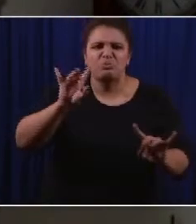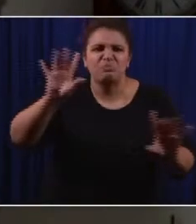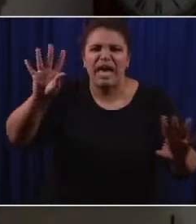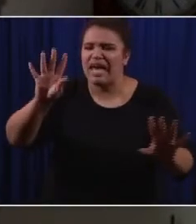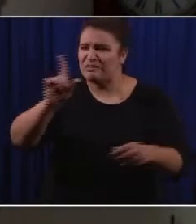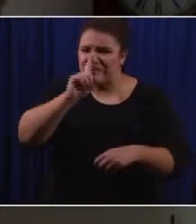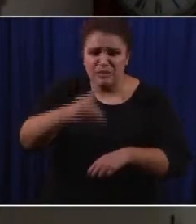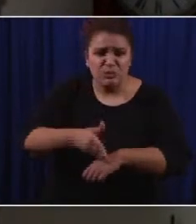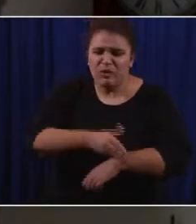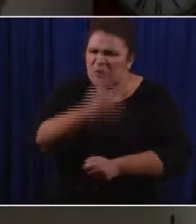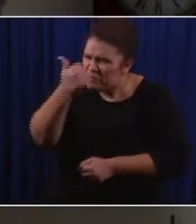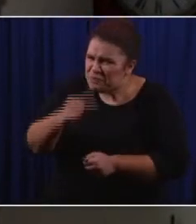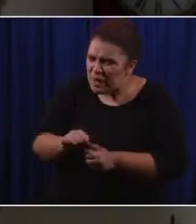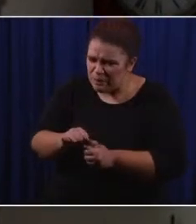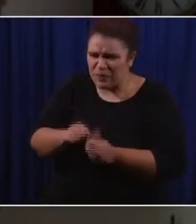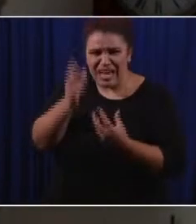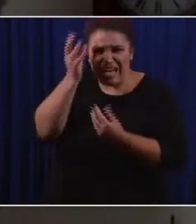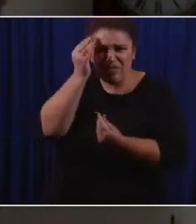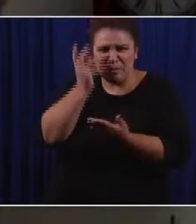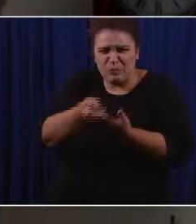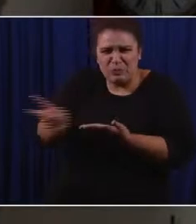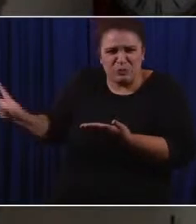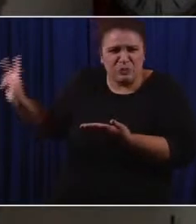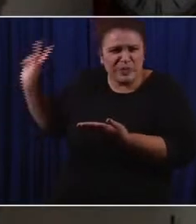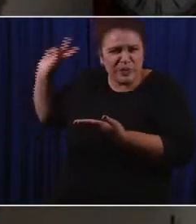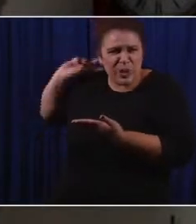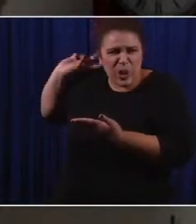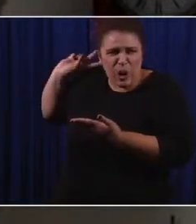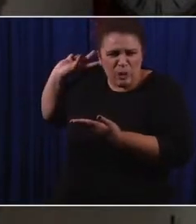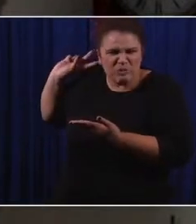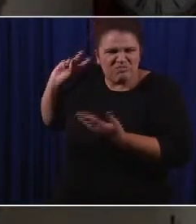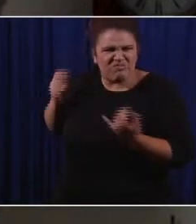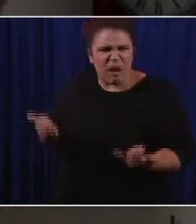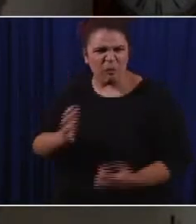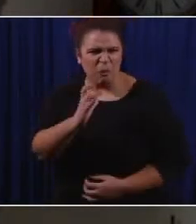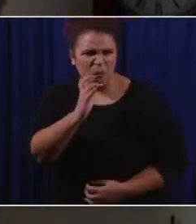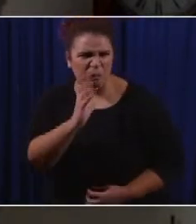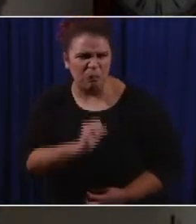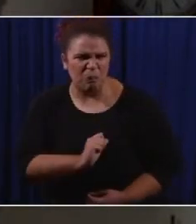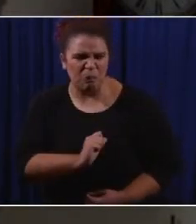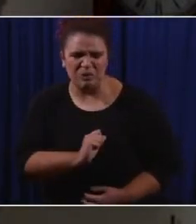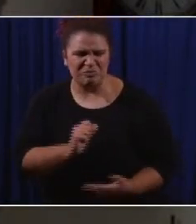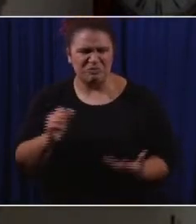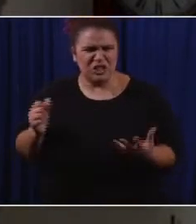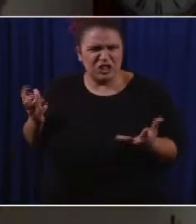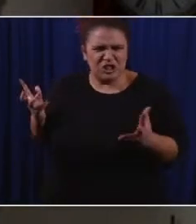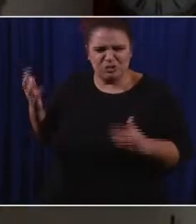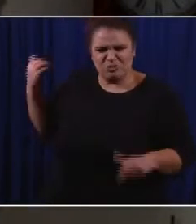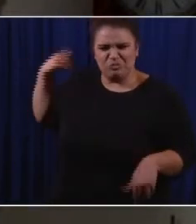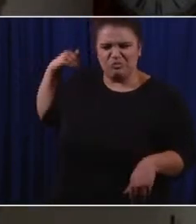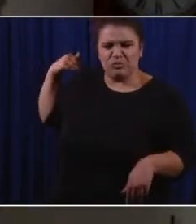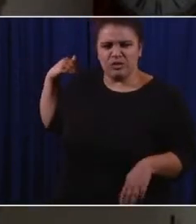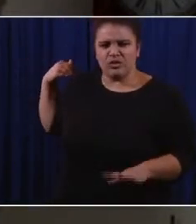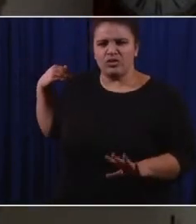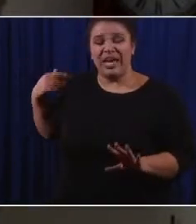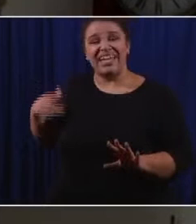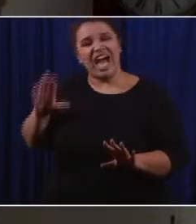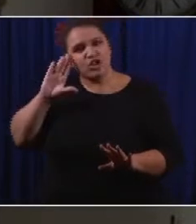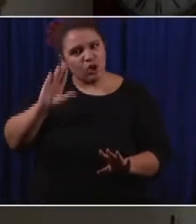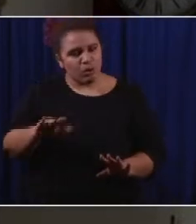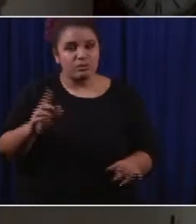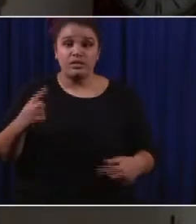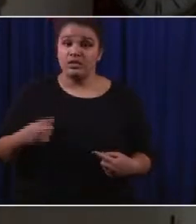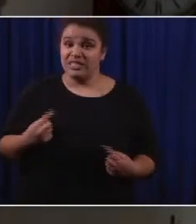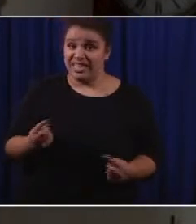2 weeks old. The question is, what number, and this is a question I know that's been kind of addressed since March probably,